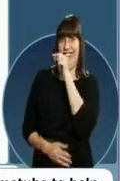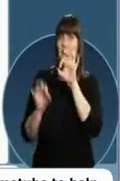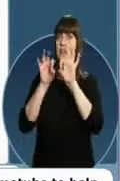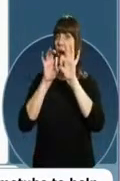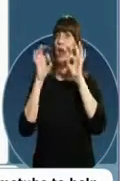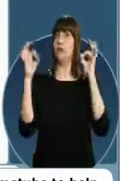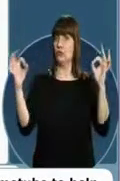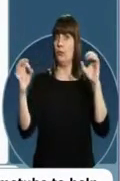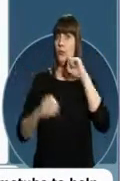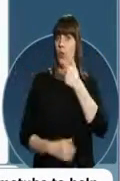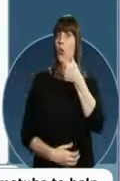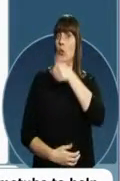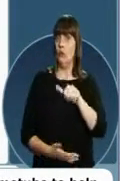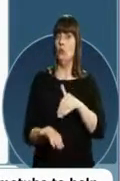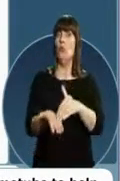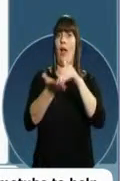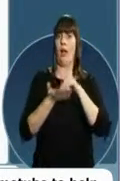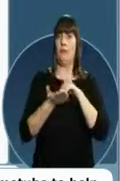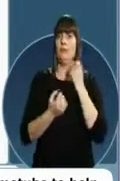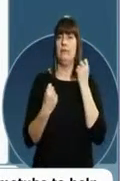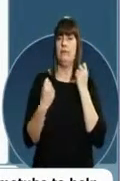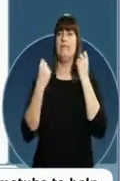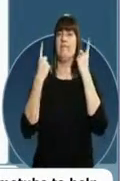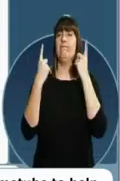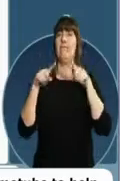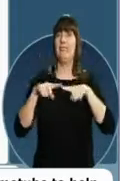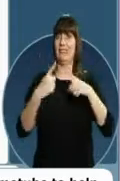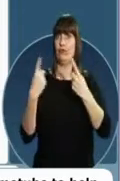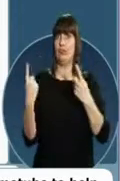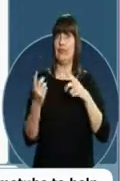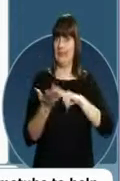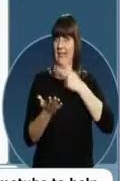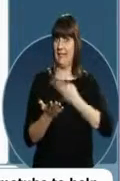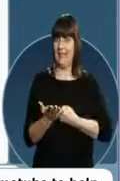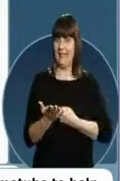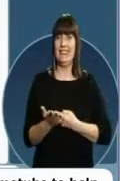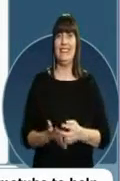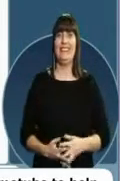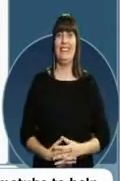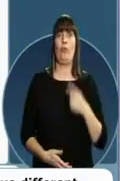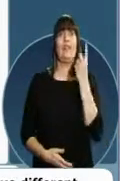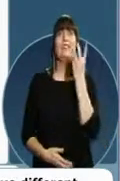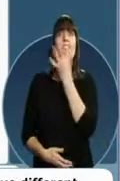This is the time tube, and we are going to use this to help us understand the different tenses.